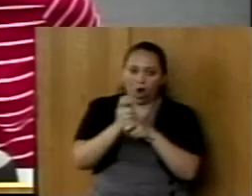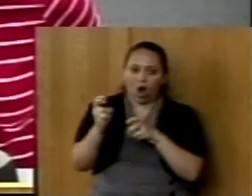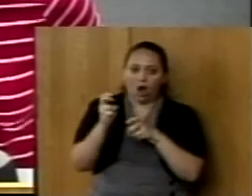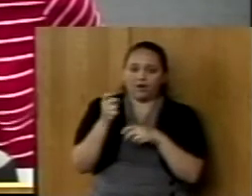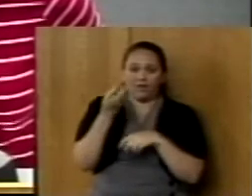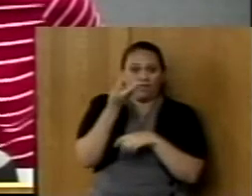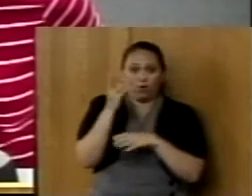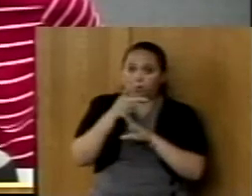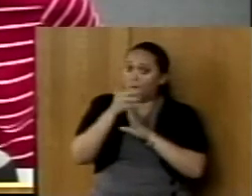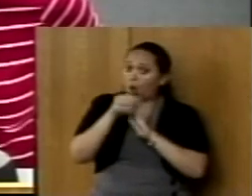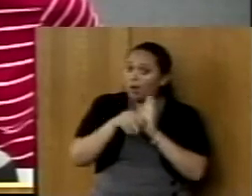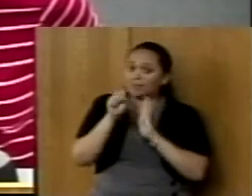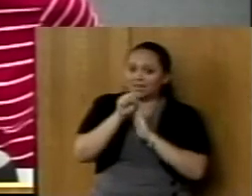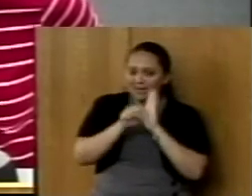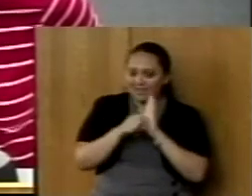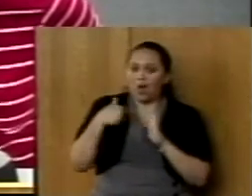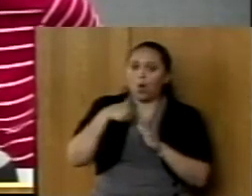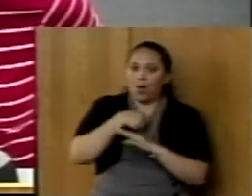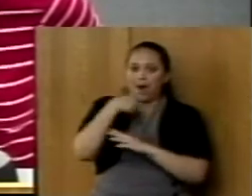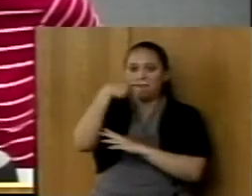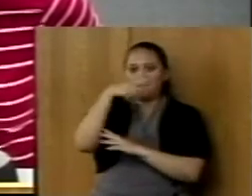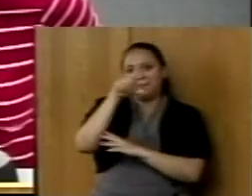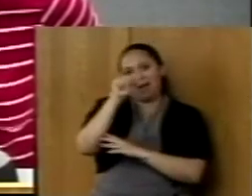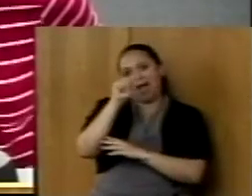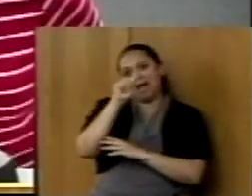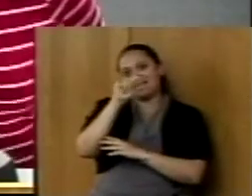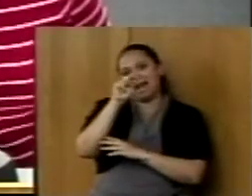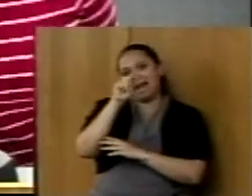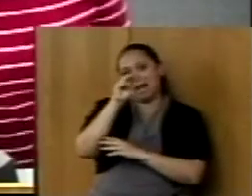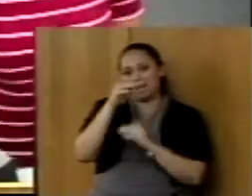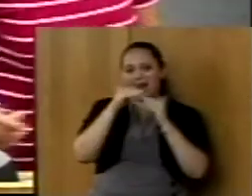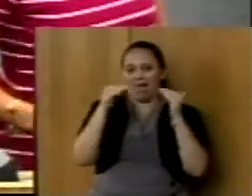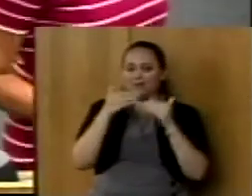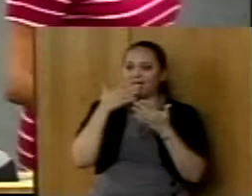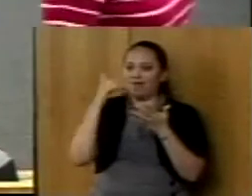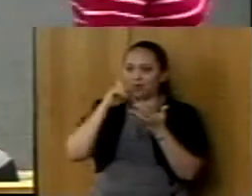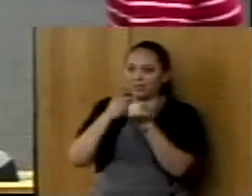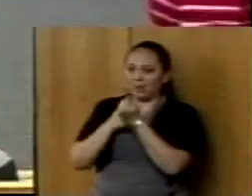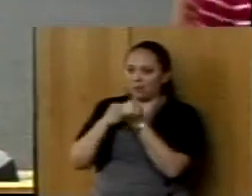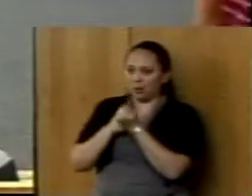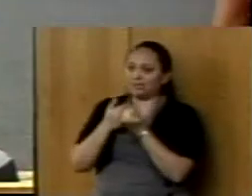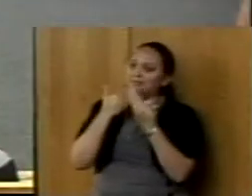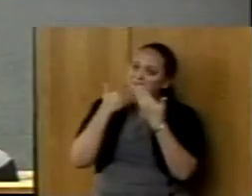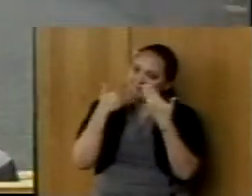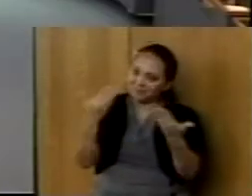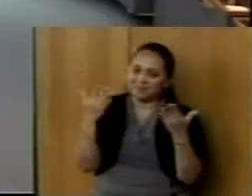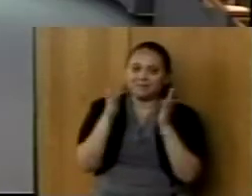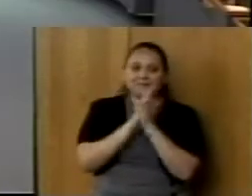programs in the state, and we are platinum levels. So thank you for your support. Thank you. Congratulations. Thank you very much.